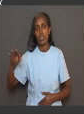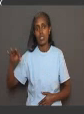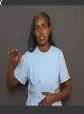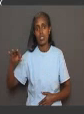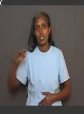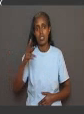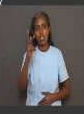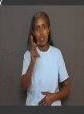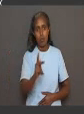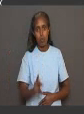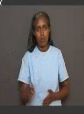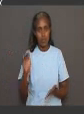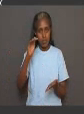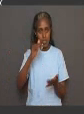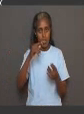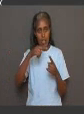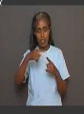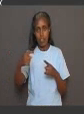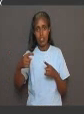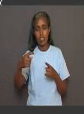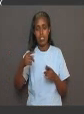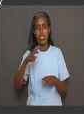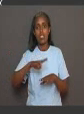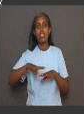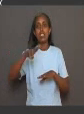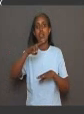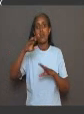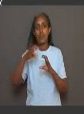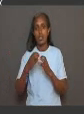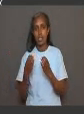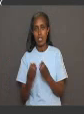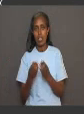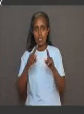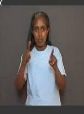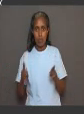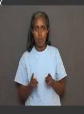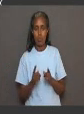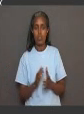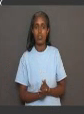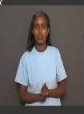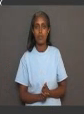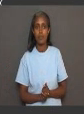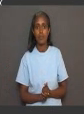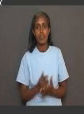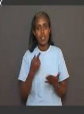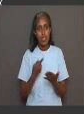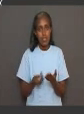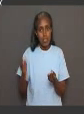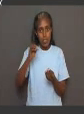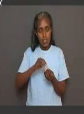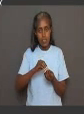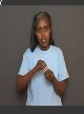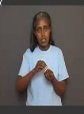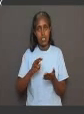is plotted against the upper class boundary rather than